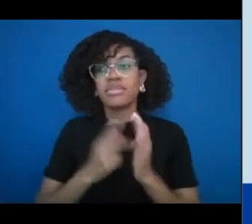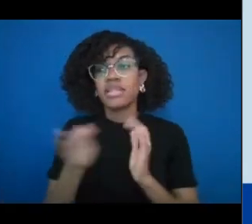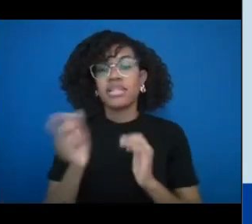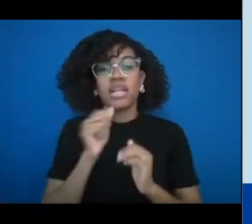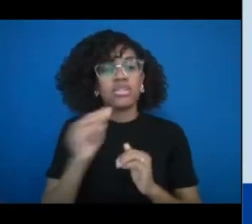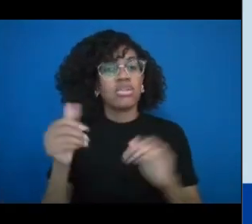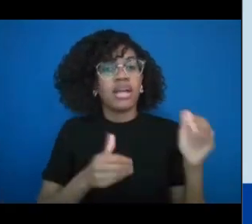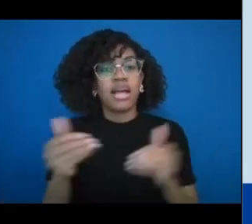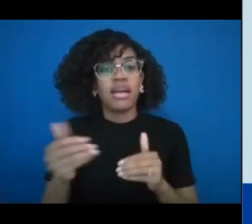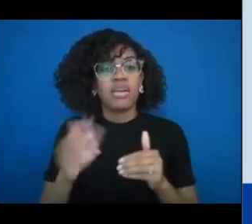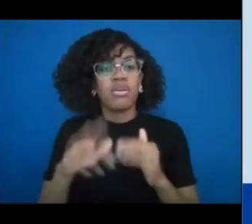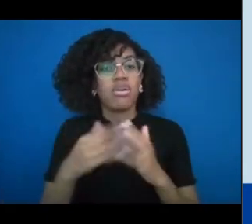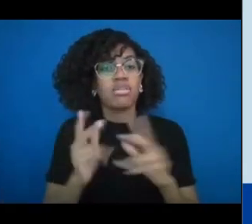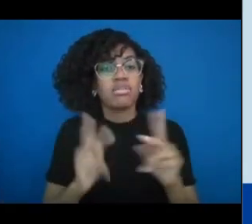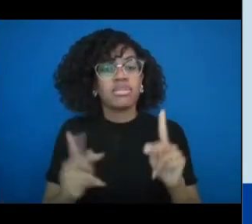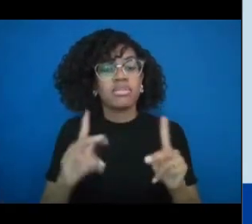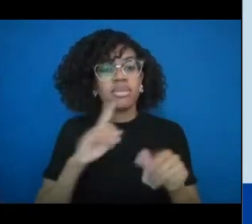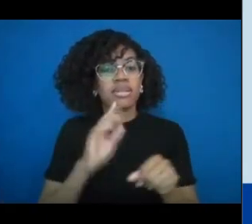to.